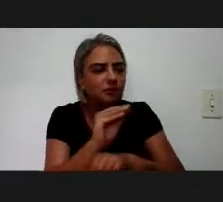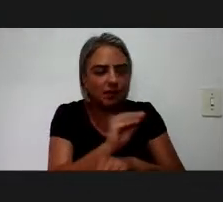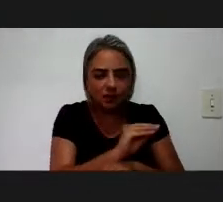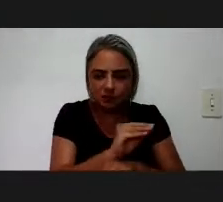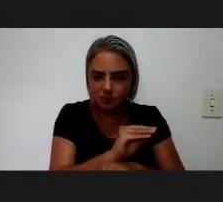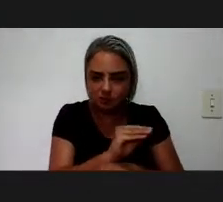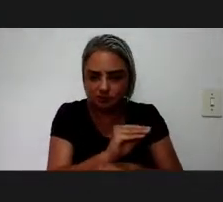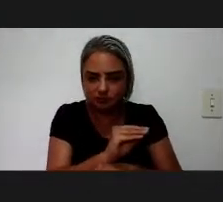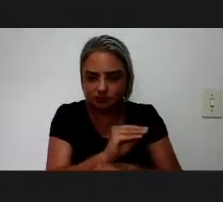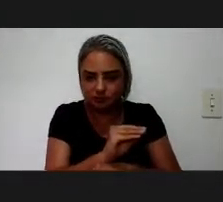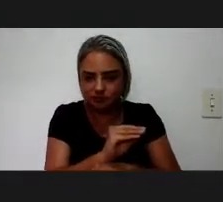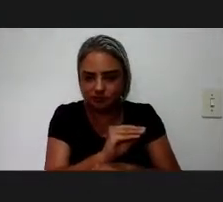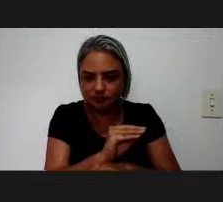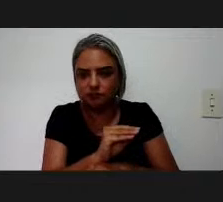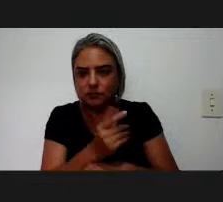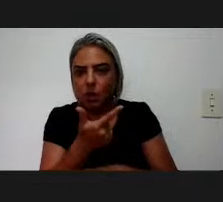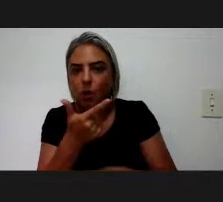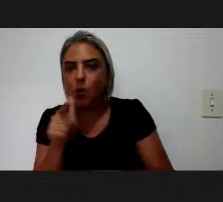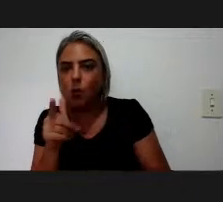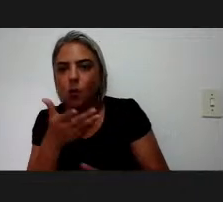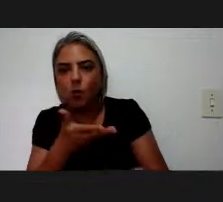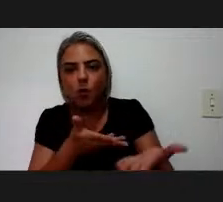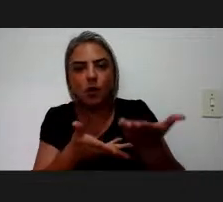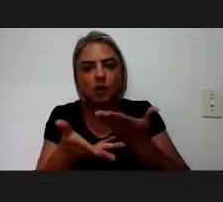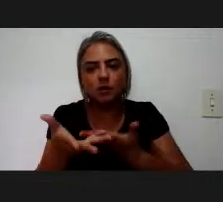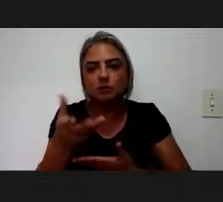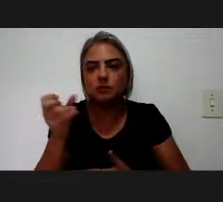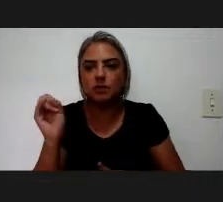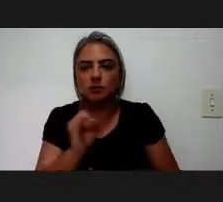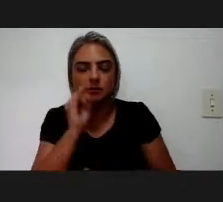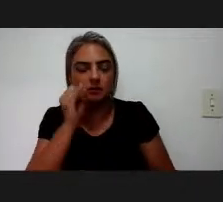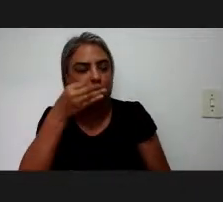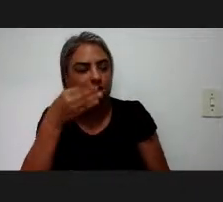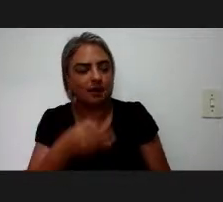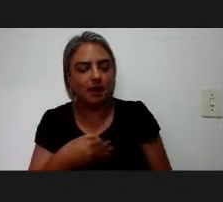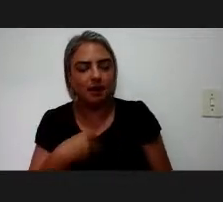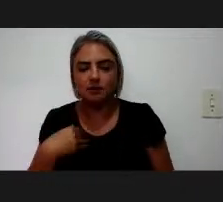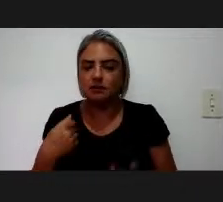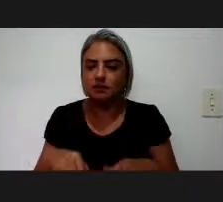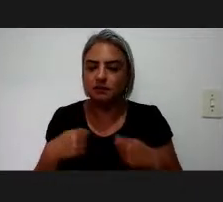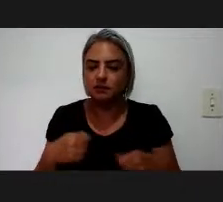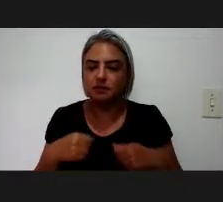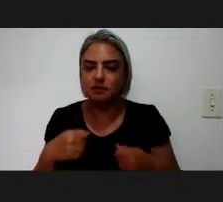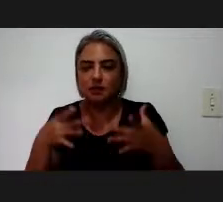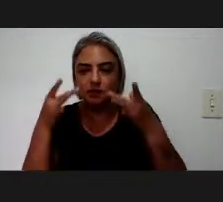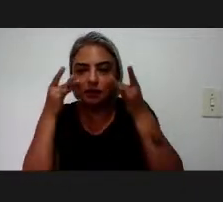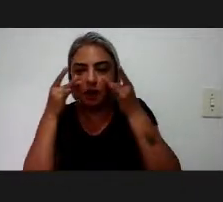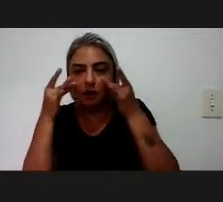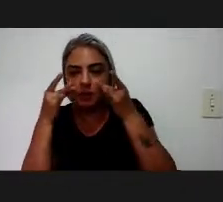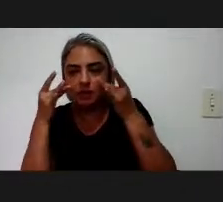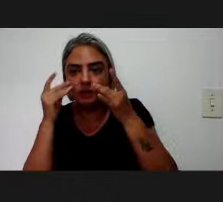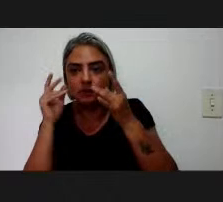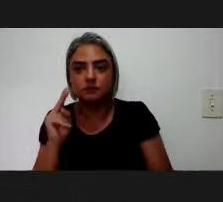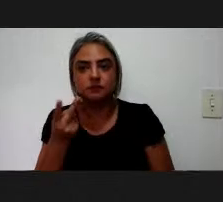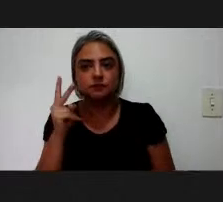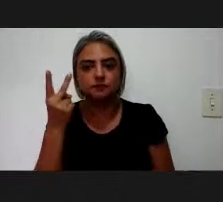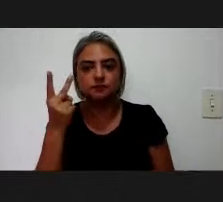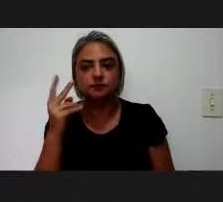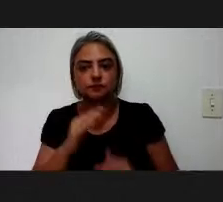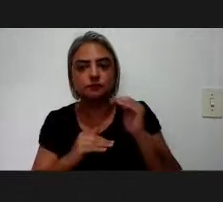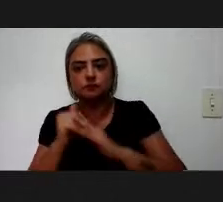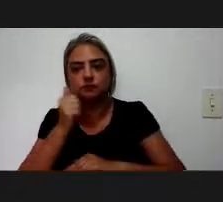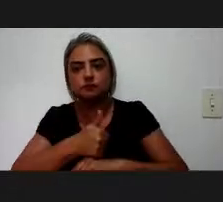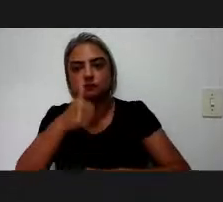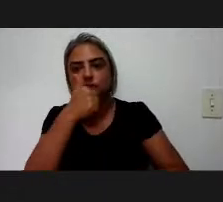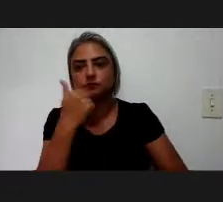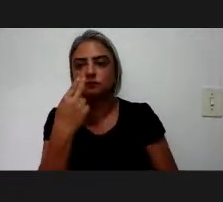are attend and take care of. Another important, and of course, the necessity of the